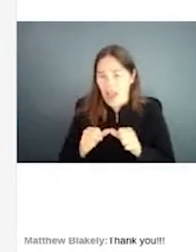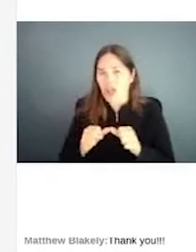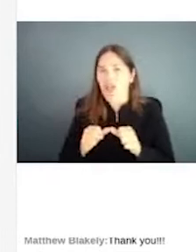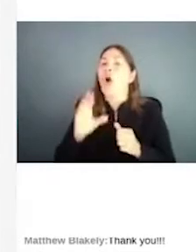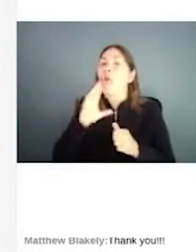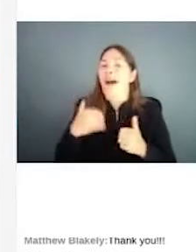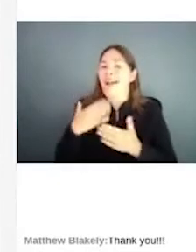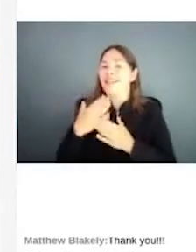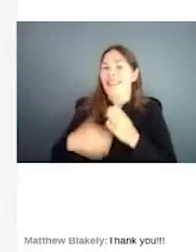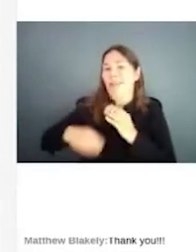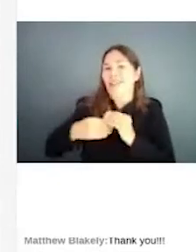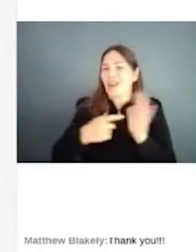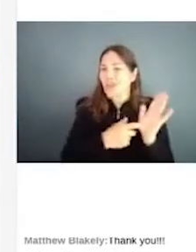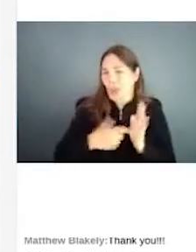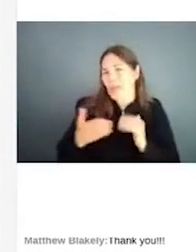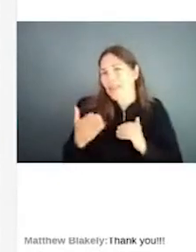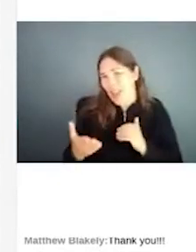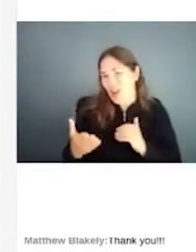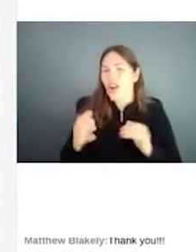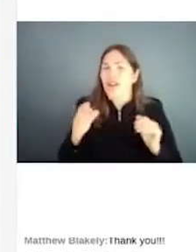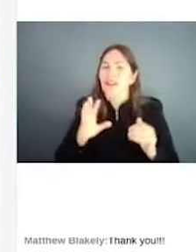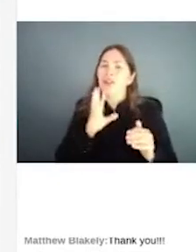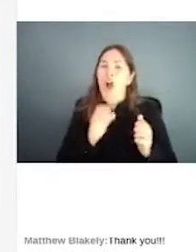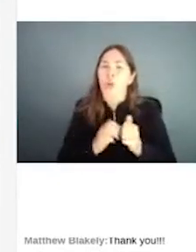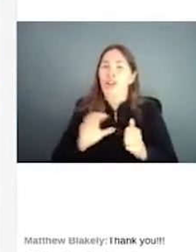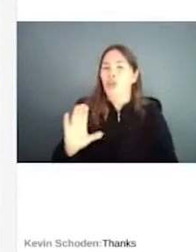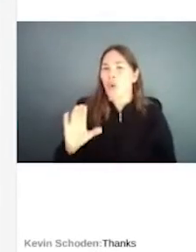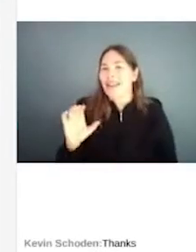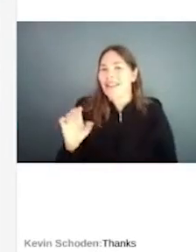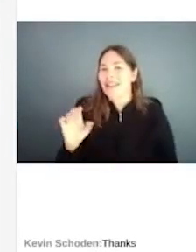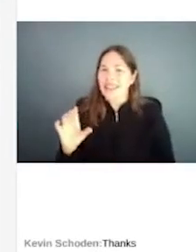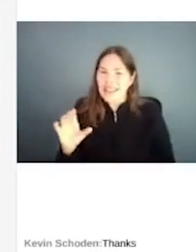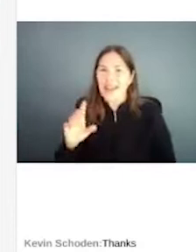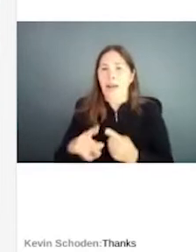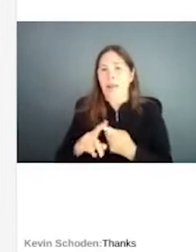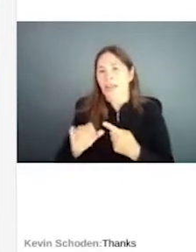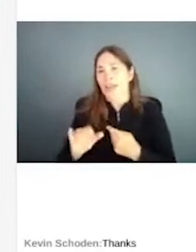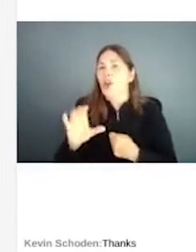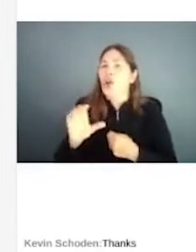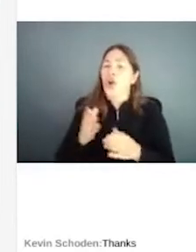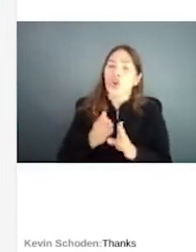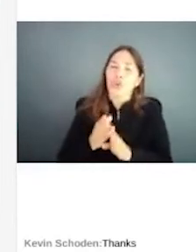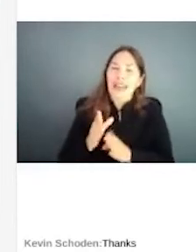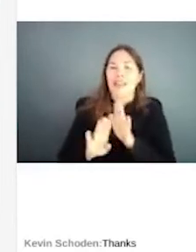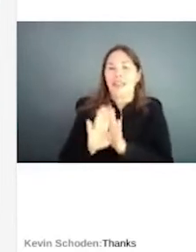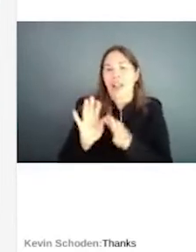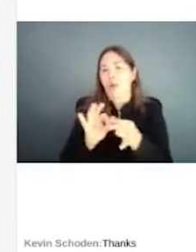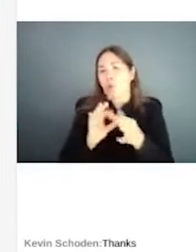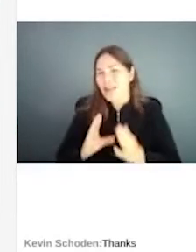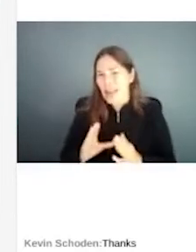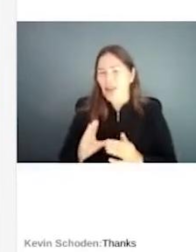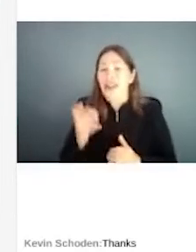some additional requirements there. You can talk to your CDC about that if you need to, your career development coordinator. But if you have